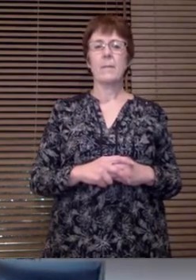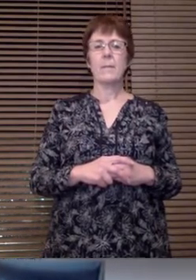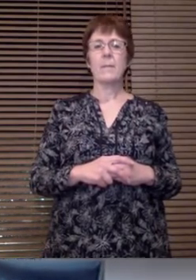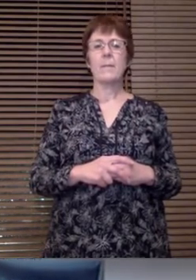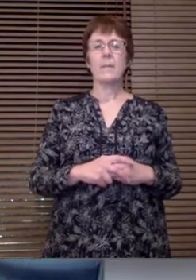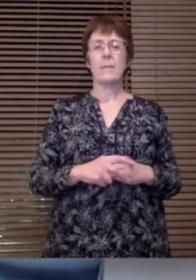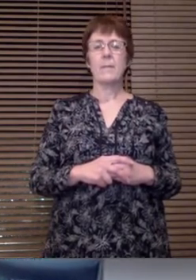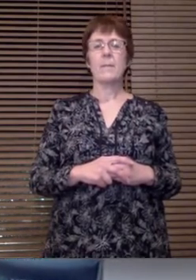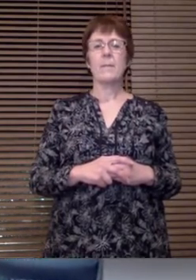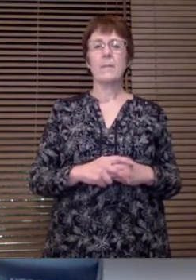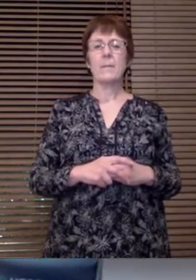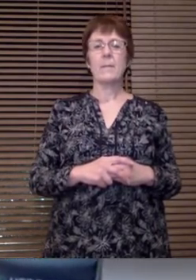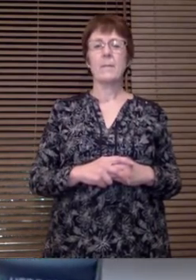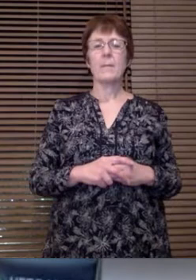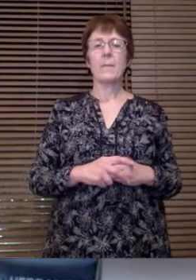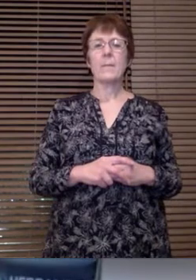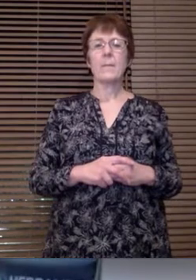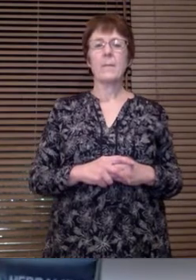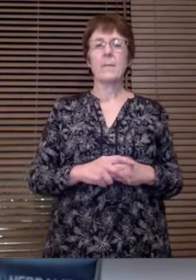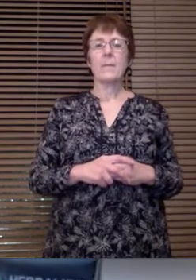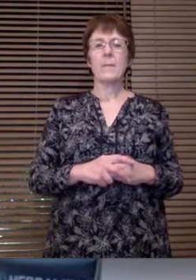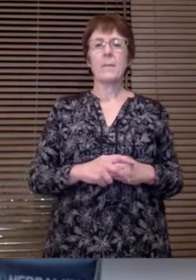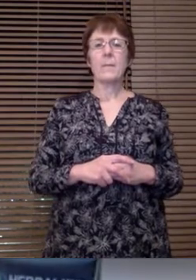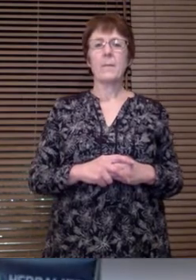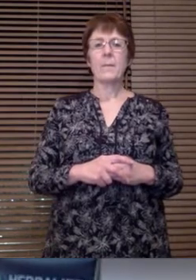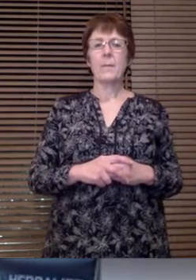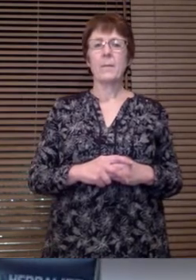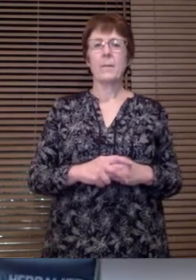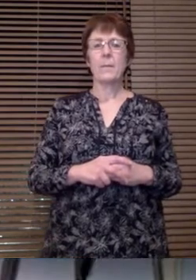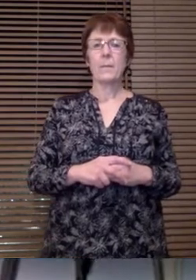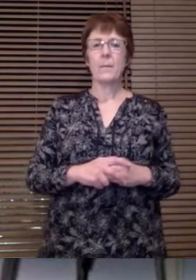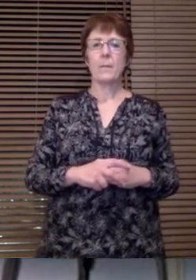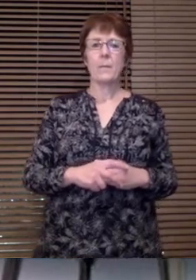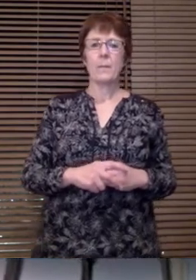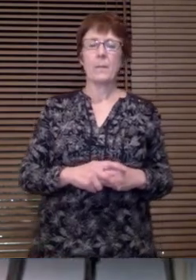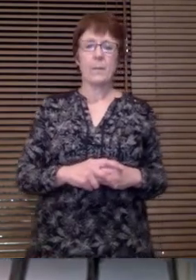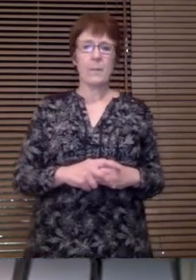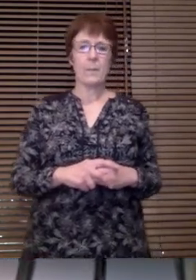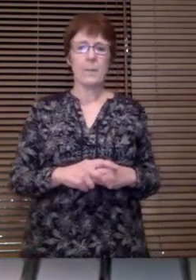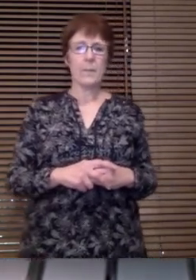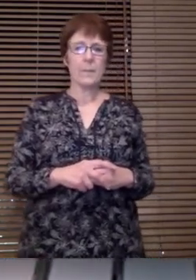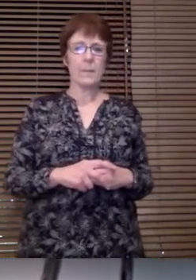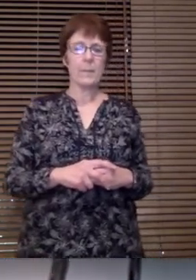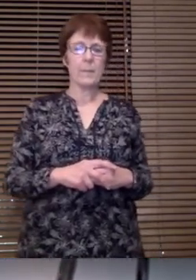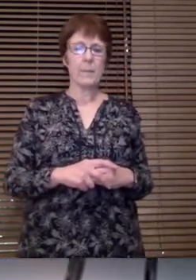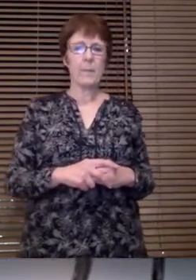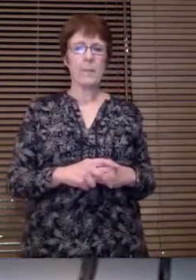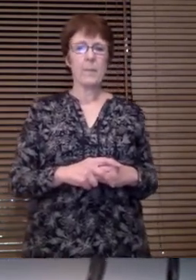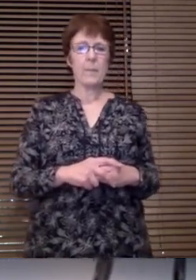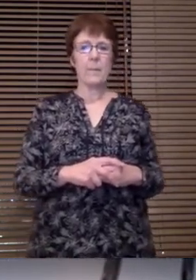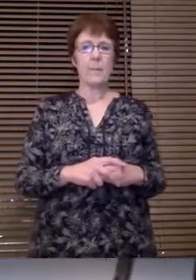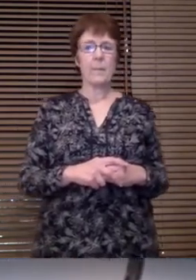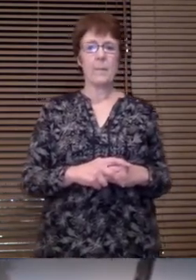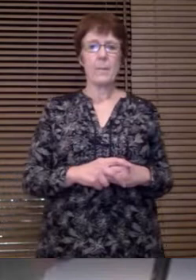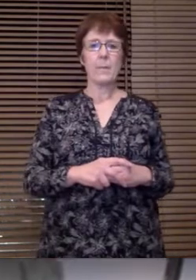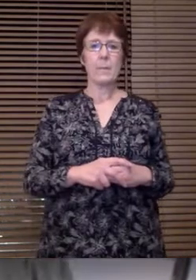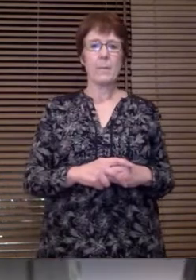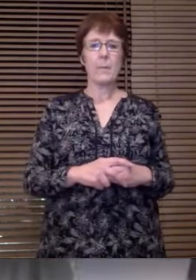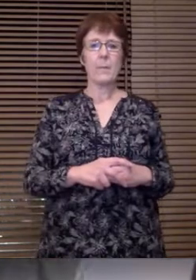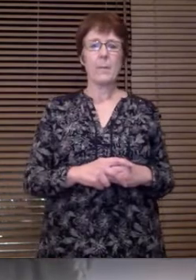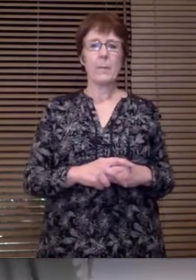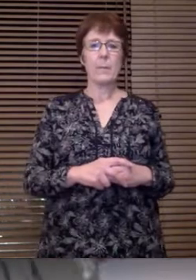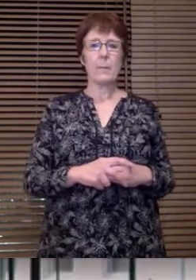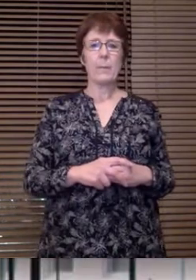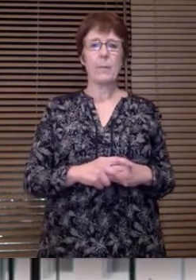You're going to start to feel the burn now on your core, hopefully. Even on your shoulders. You've got 10 seconds left. Get as many reps out as you possibly can.